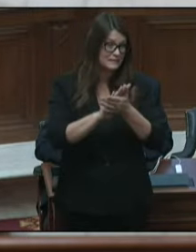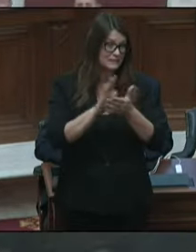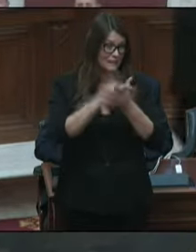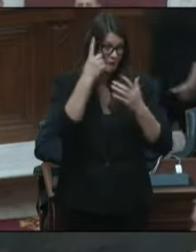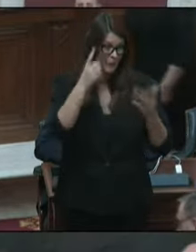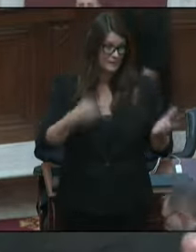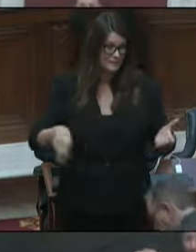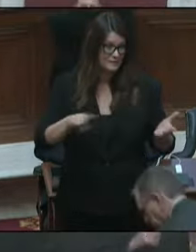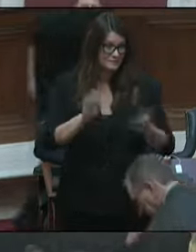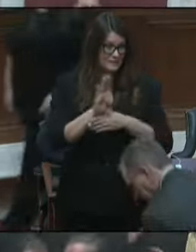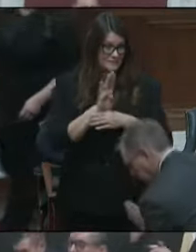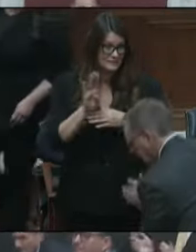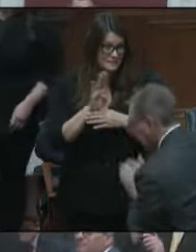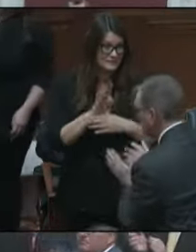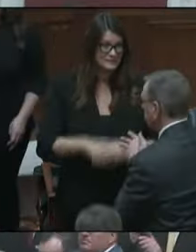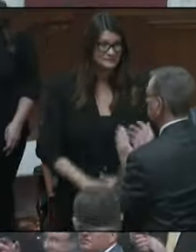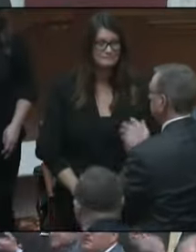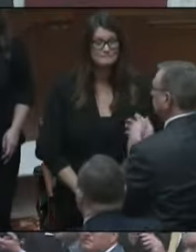applause.